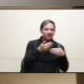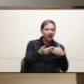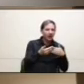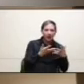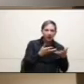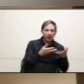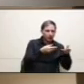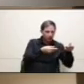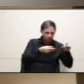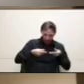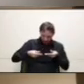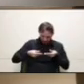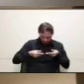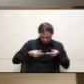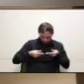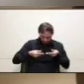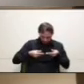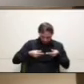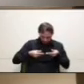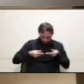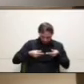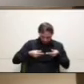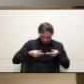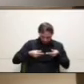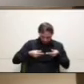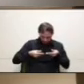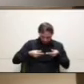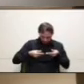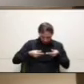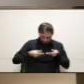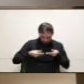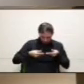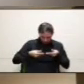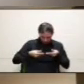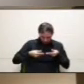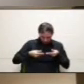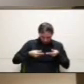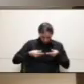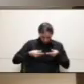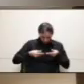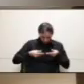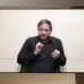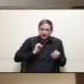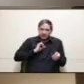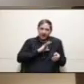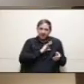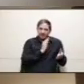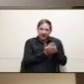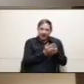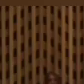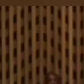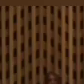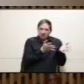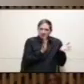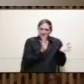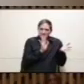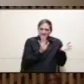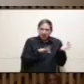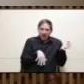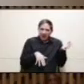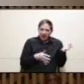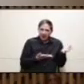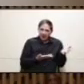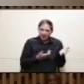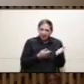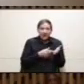we will just, like now, you will just disclose and that form. We believe that going